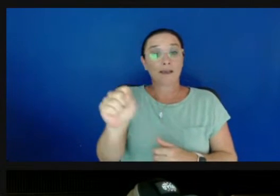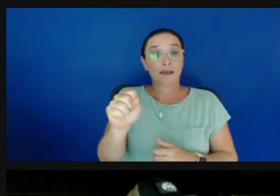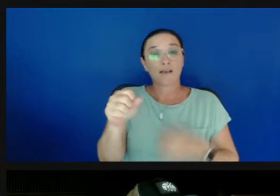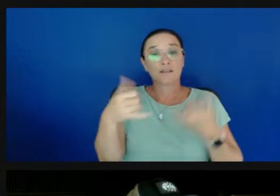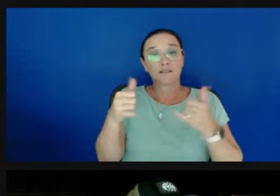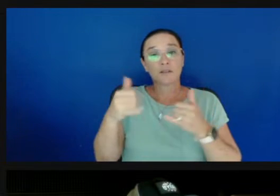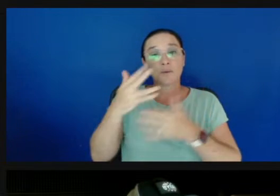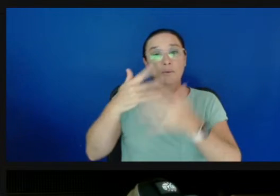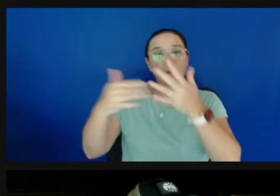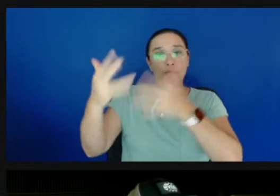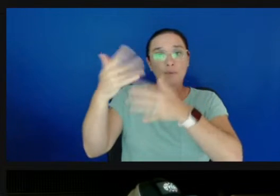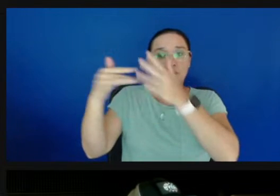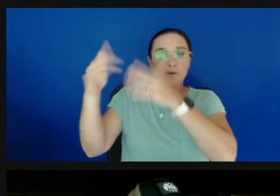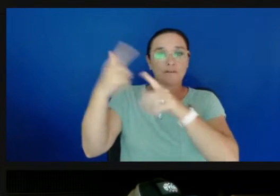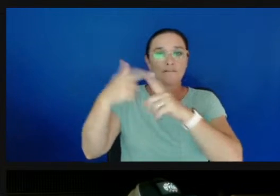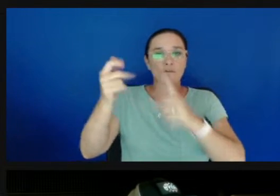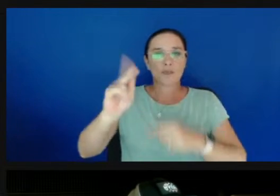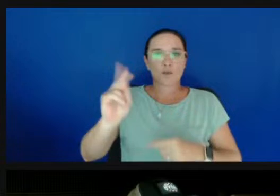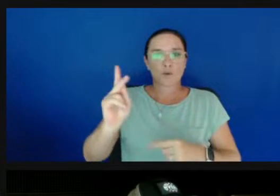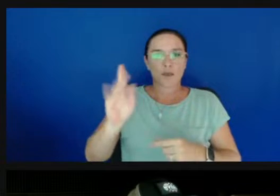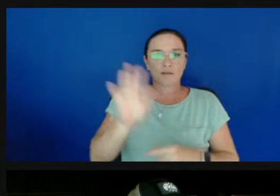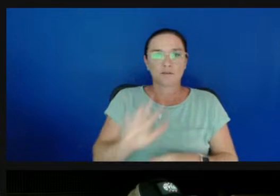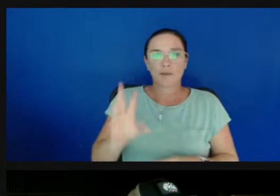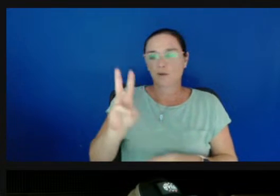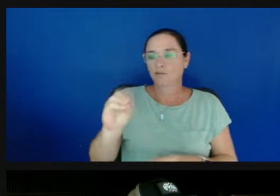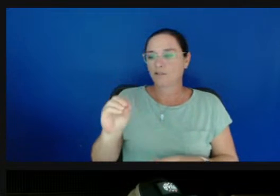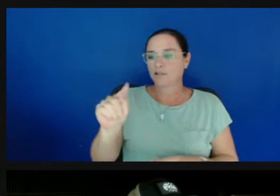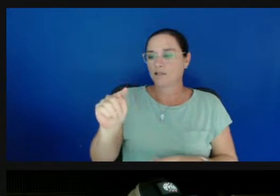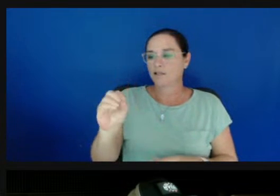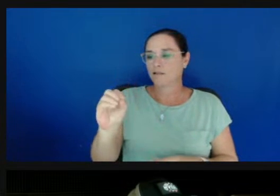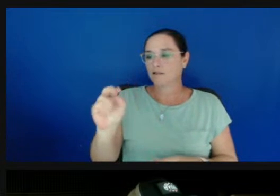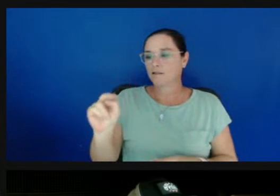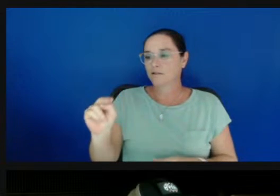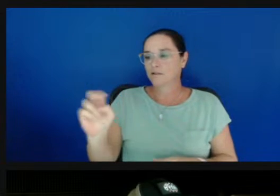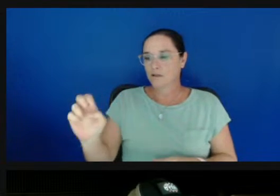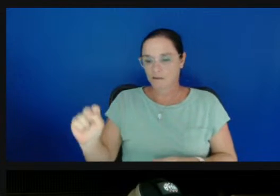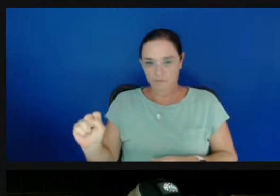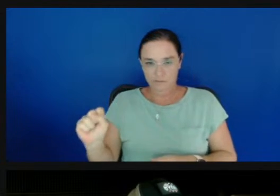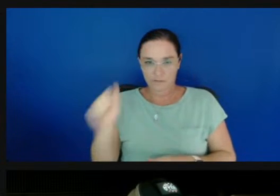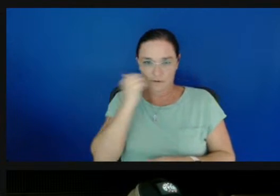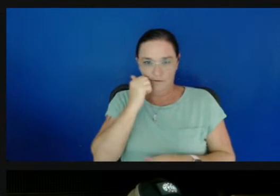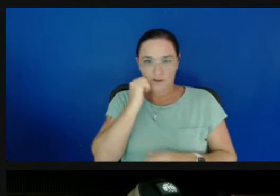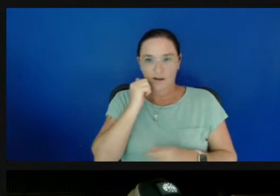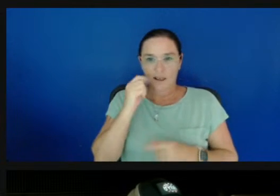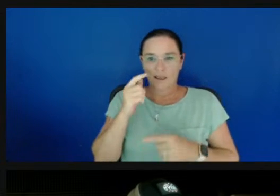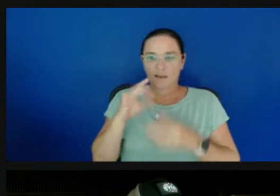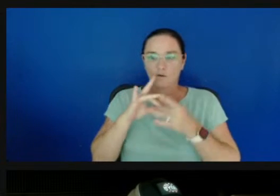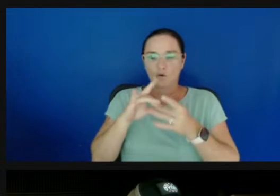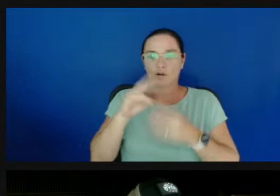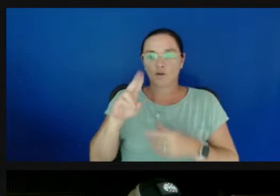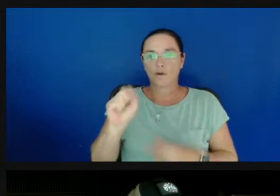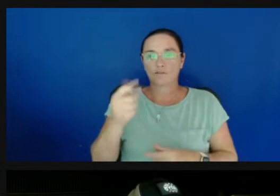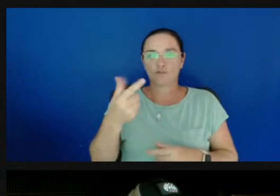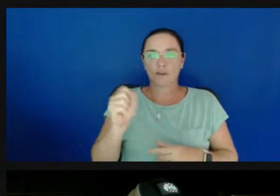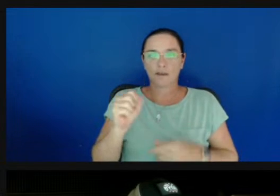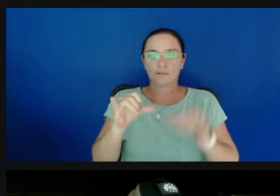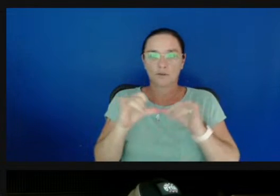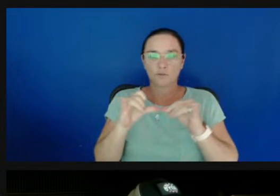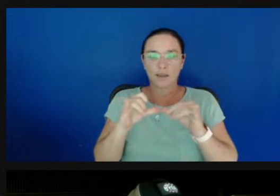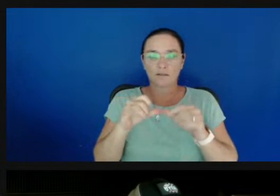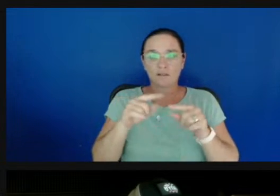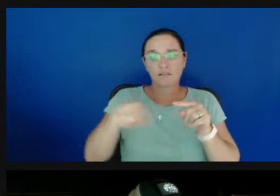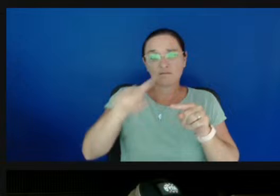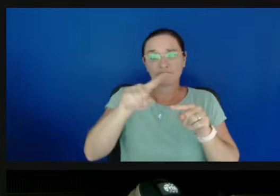Kilauea. It's at about 60 tons per day, according to the latest USGS measurement. The stations around the summit are